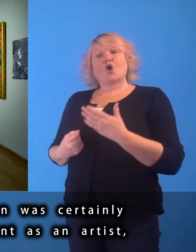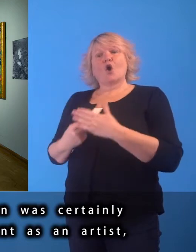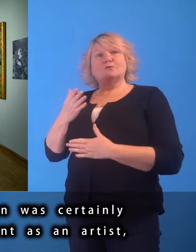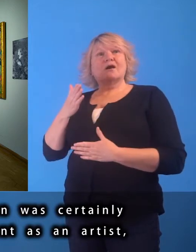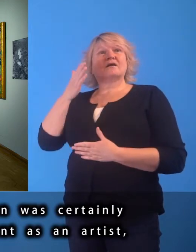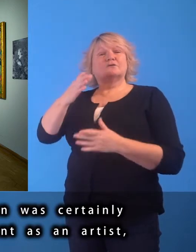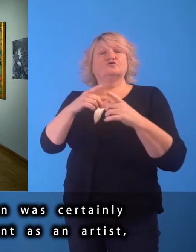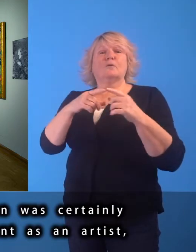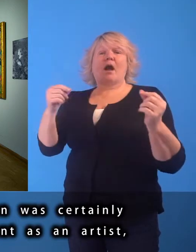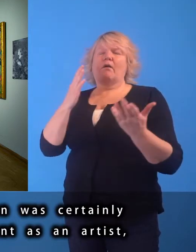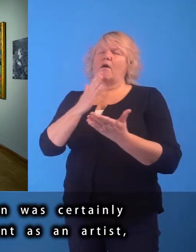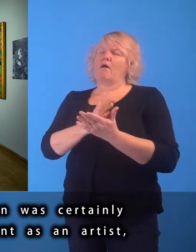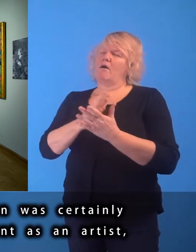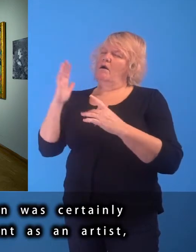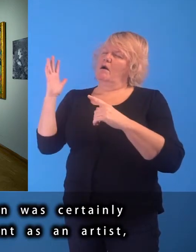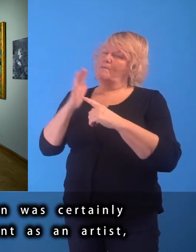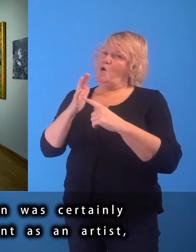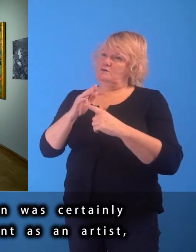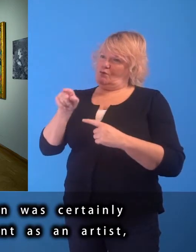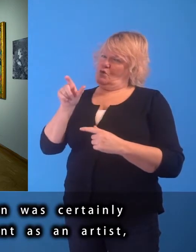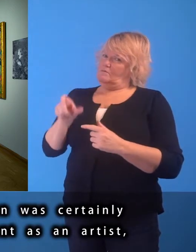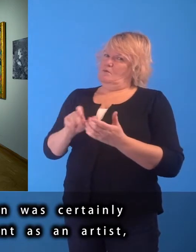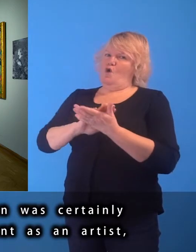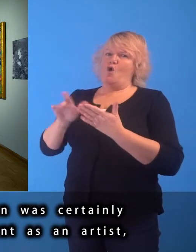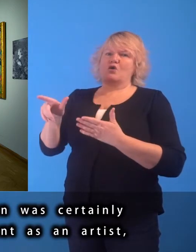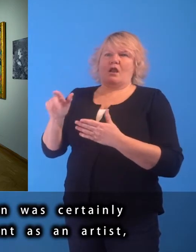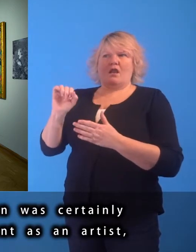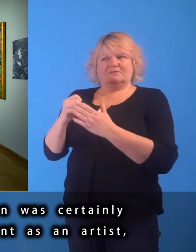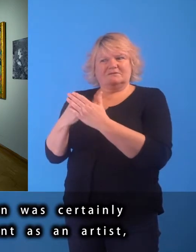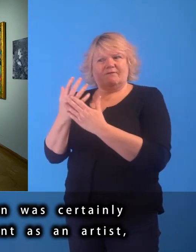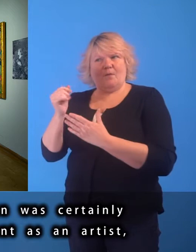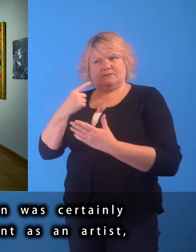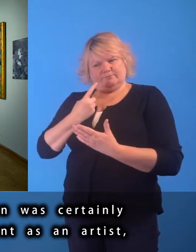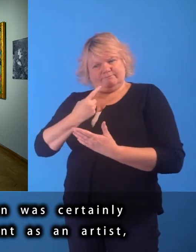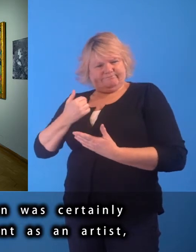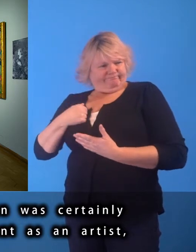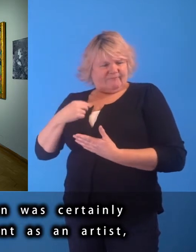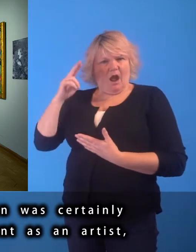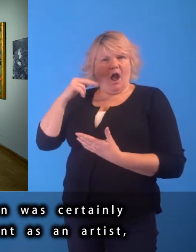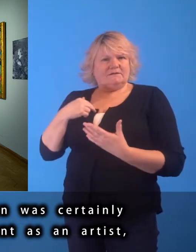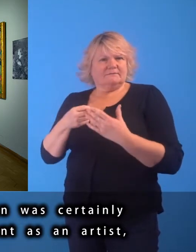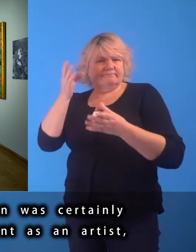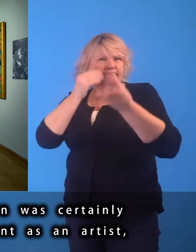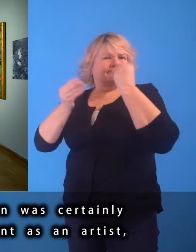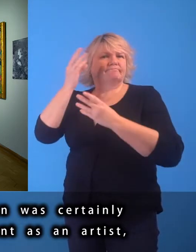The opportunity to travel to Japan was certainly important for Hornel's development as an artist,